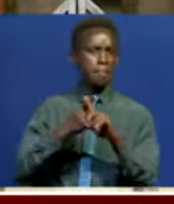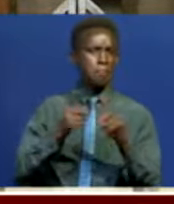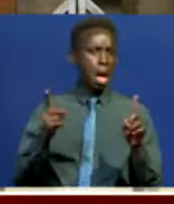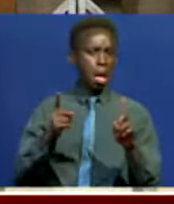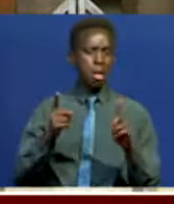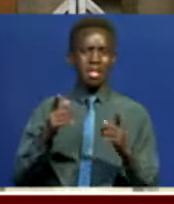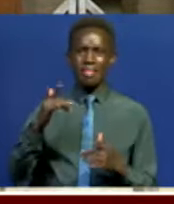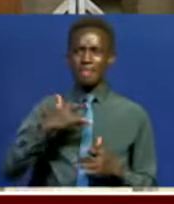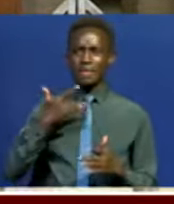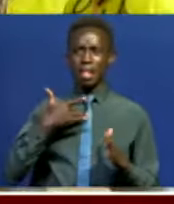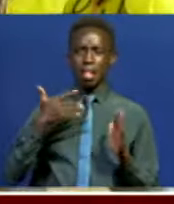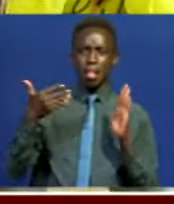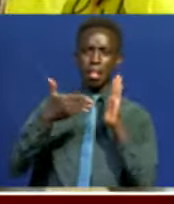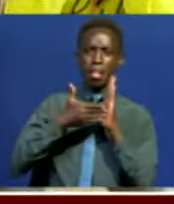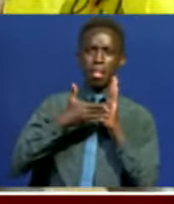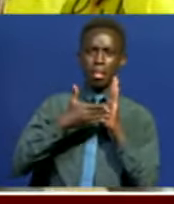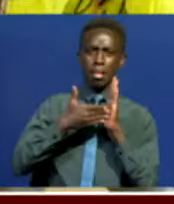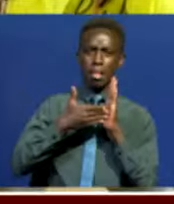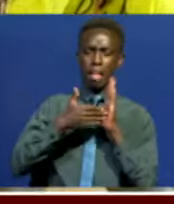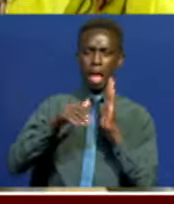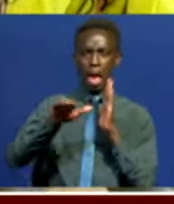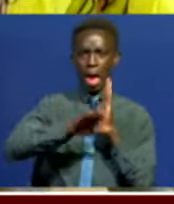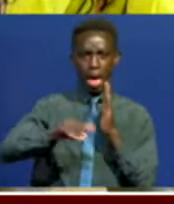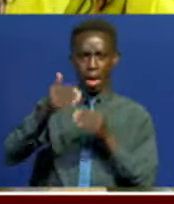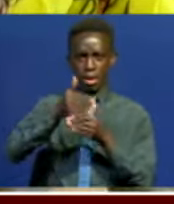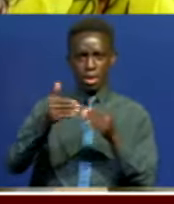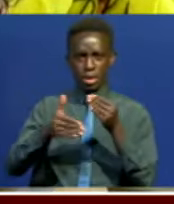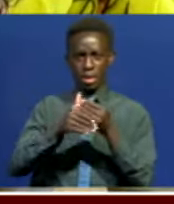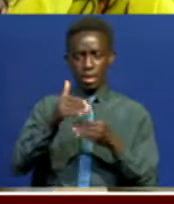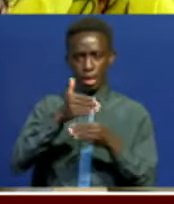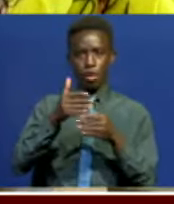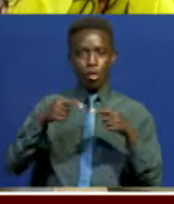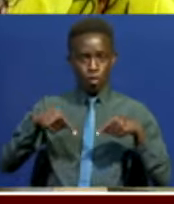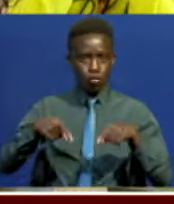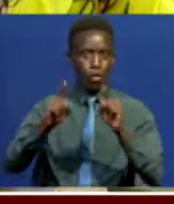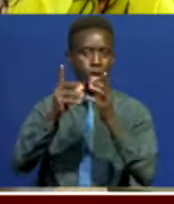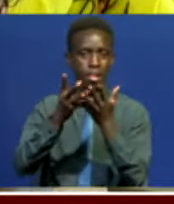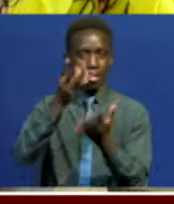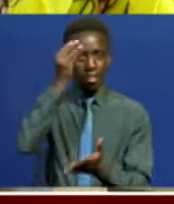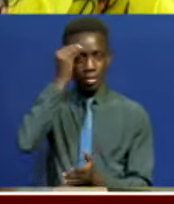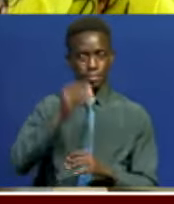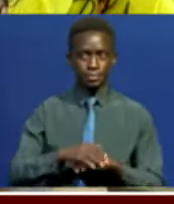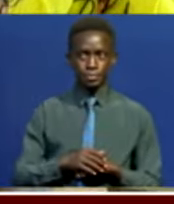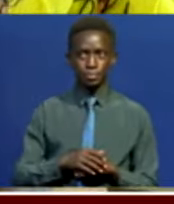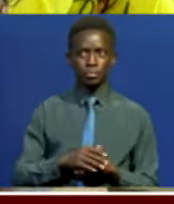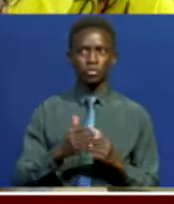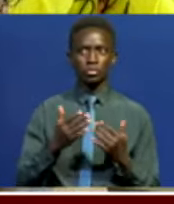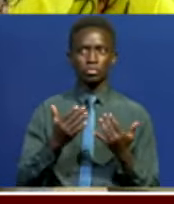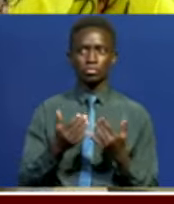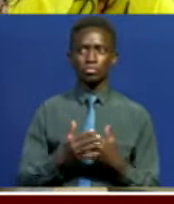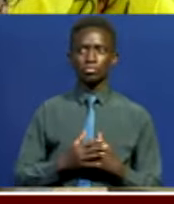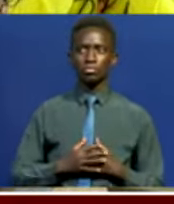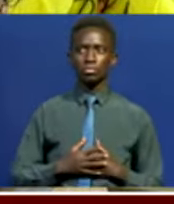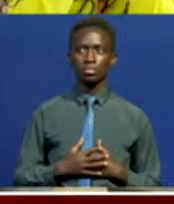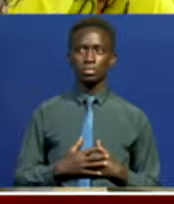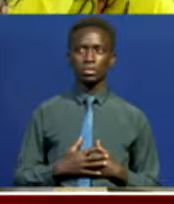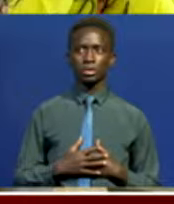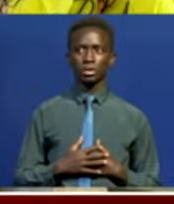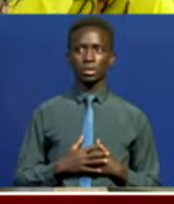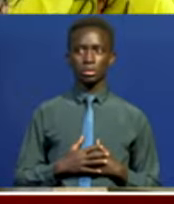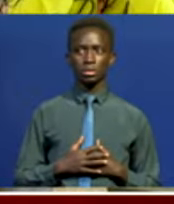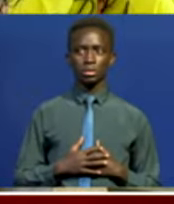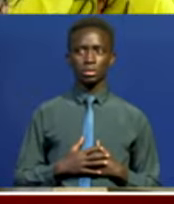kozi ya ujenzi. Think trade in the institution. And we are in collaboration with the industry and the